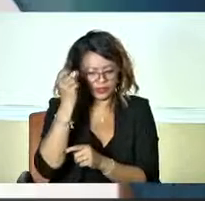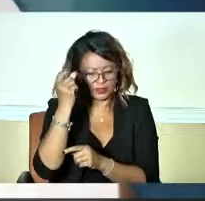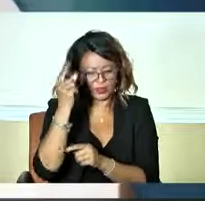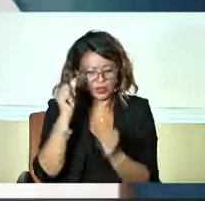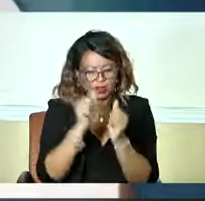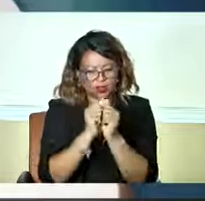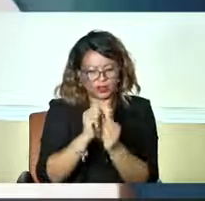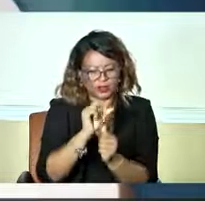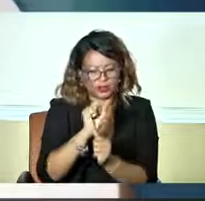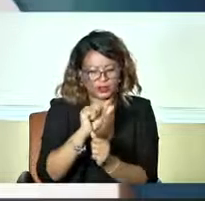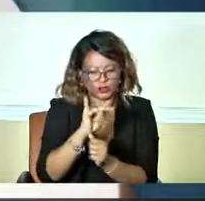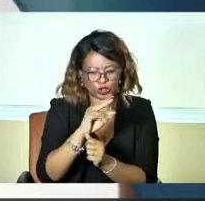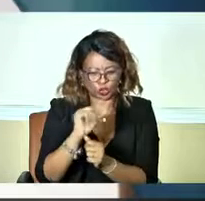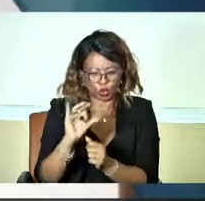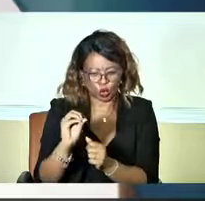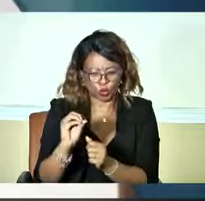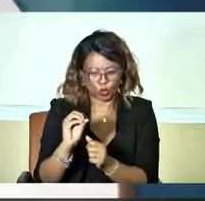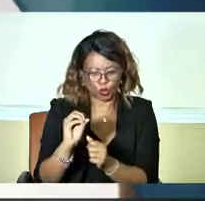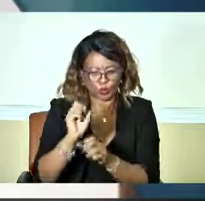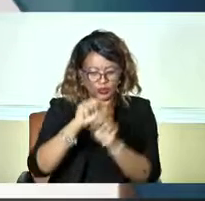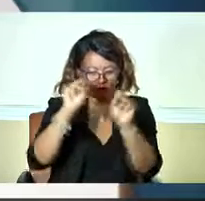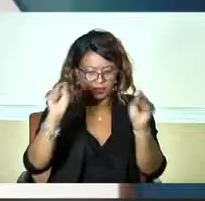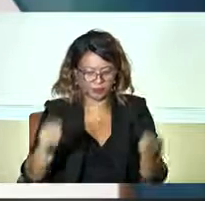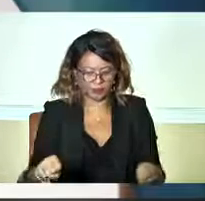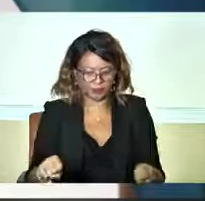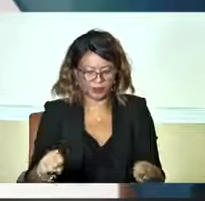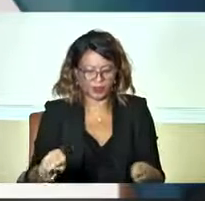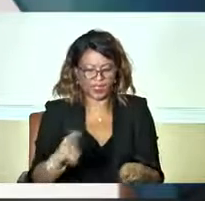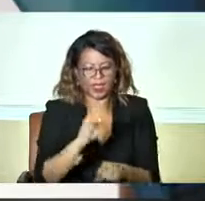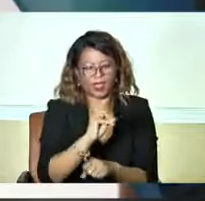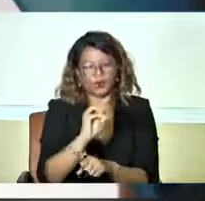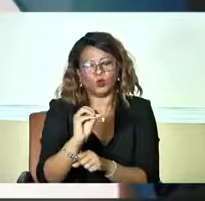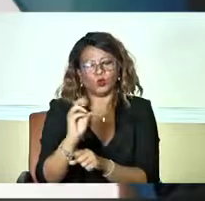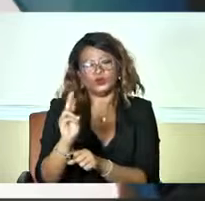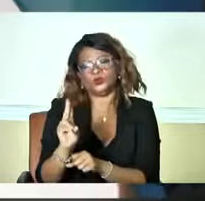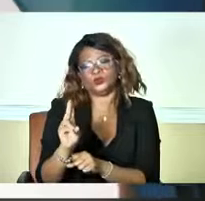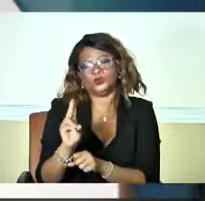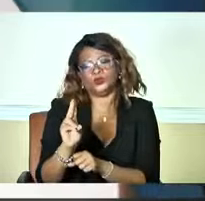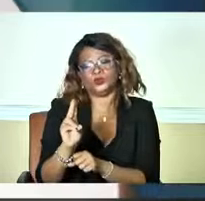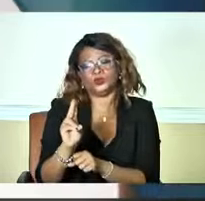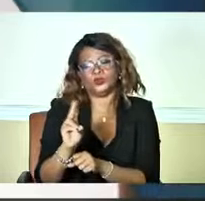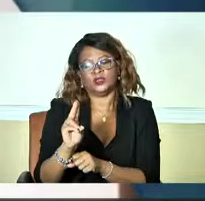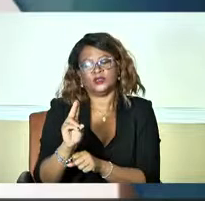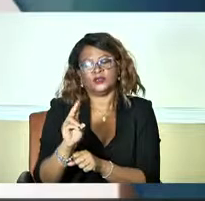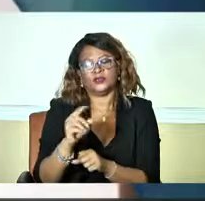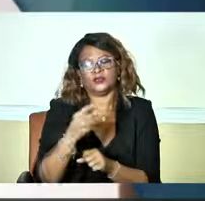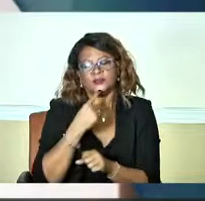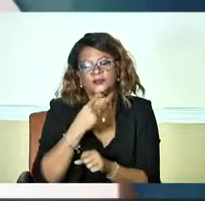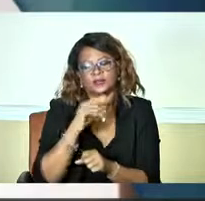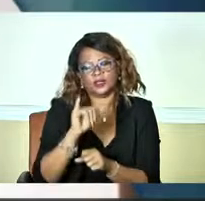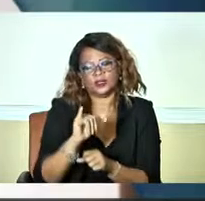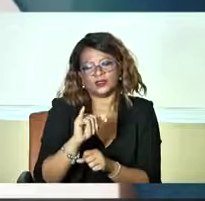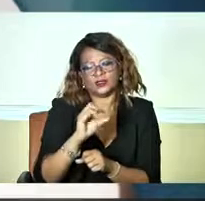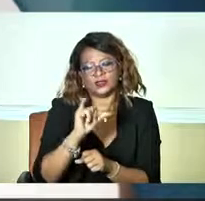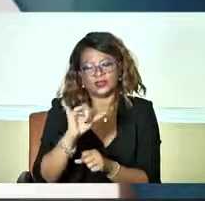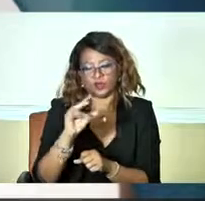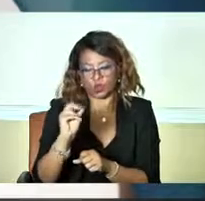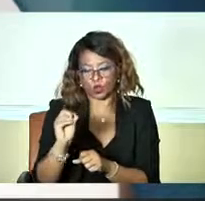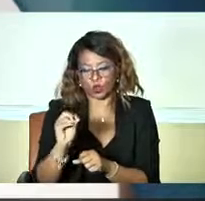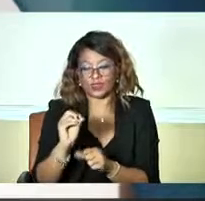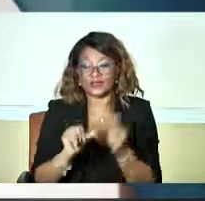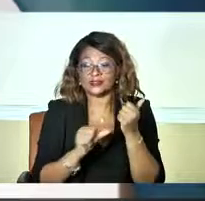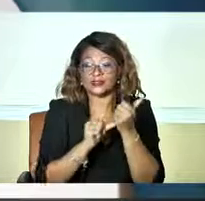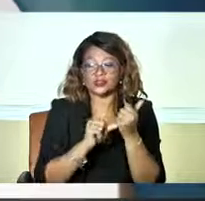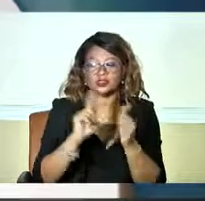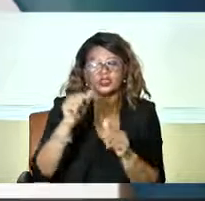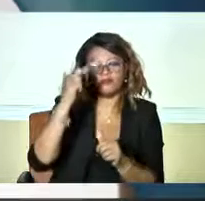with Cisco Systems. The MOU, amongst other matters, stated that Cisco will assist the